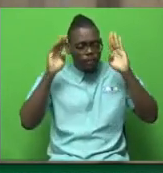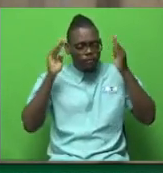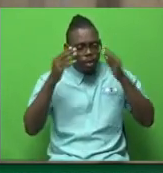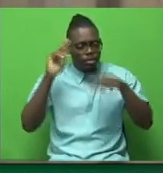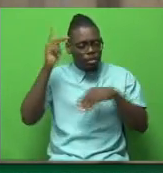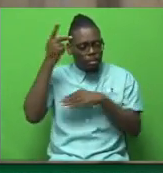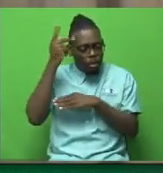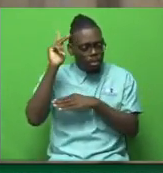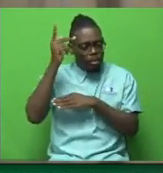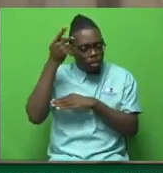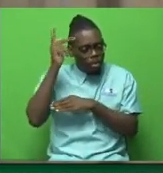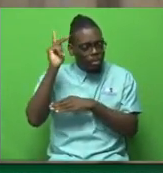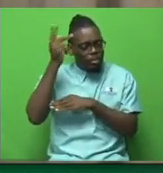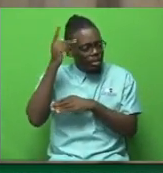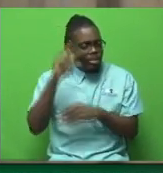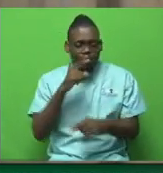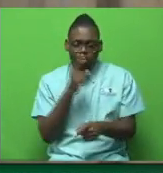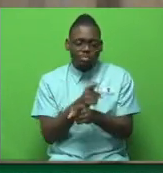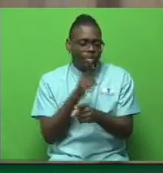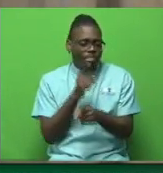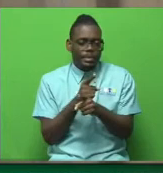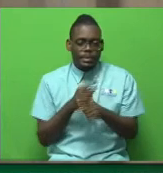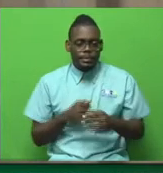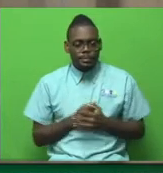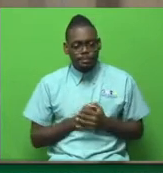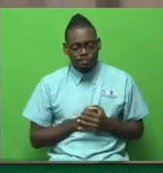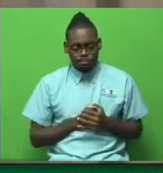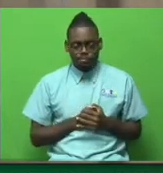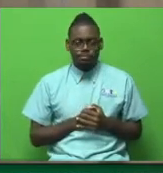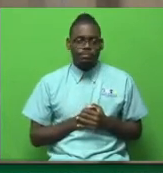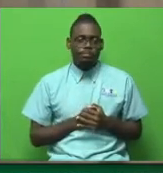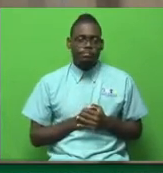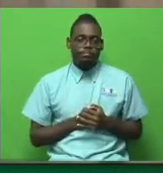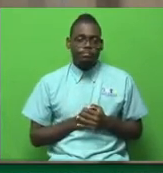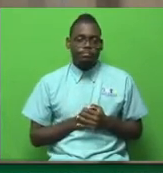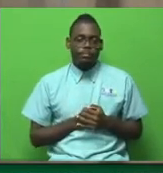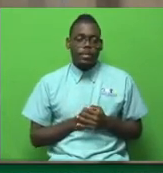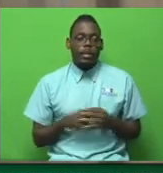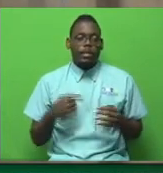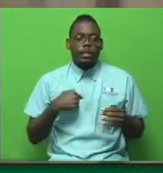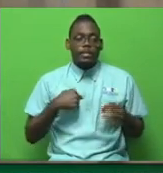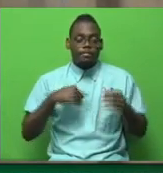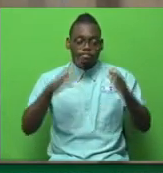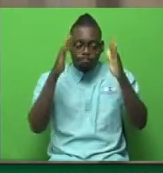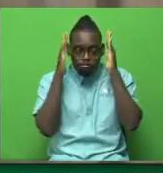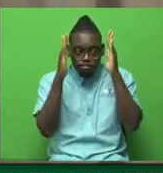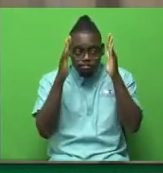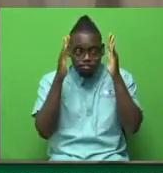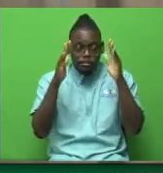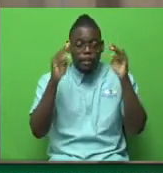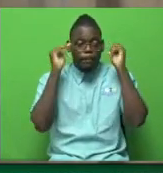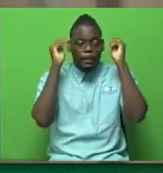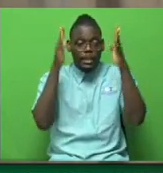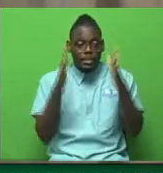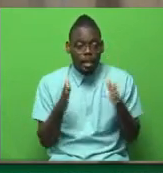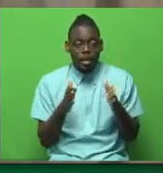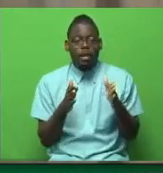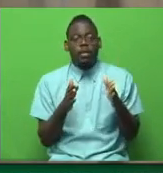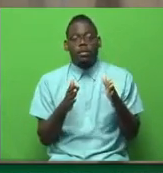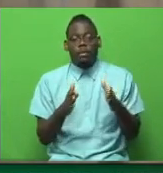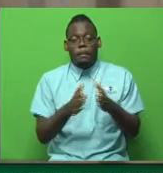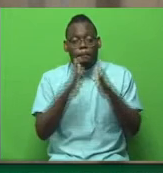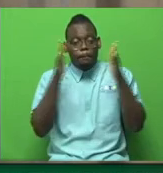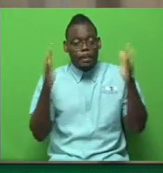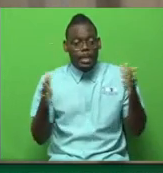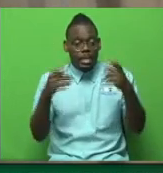speaker and I listened to the minister of Public Utilities talk about why